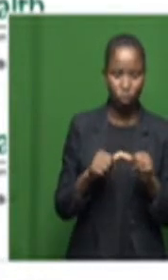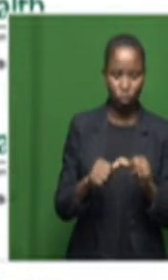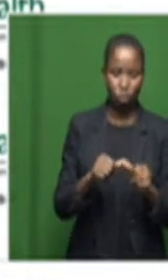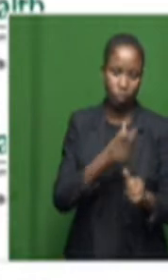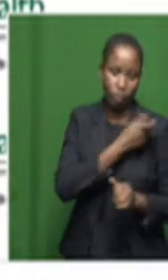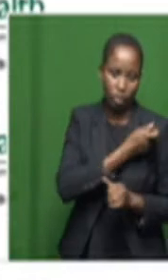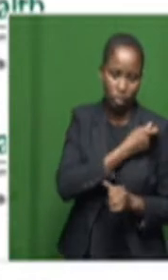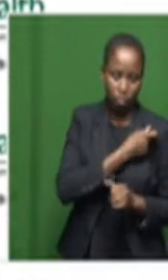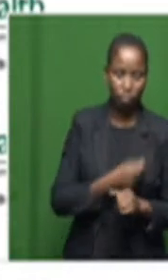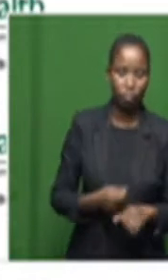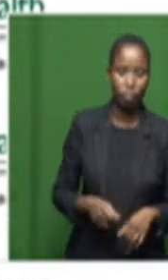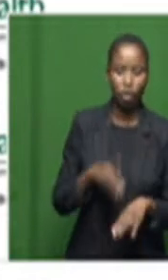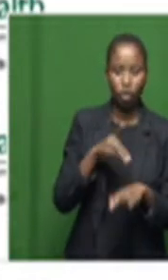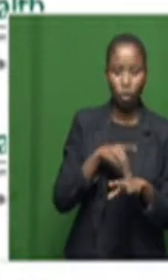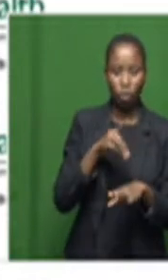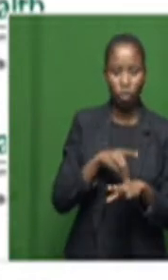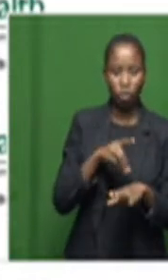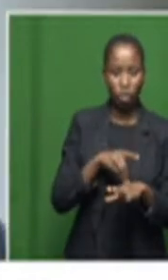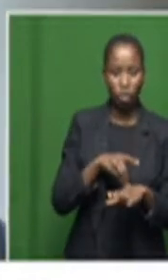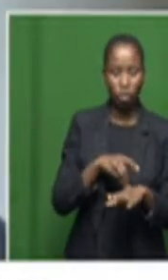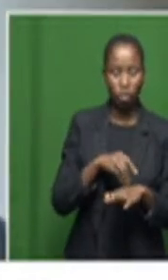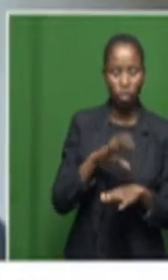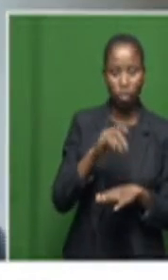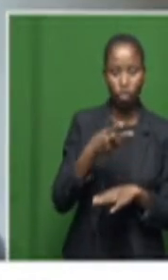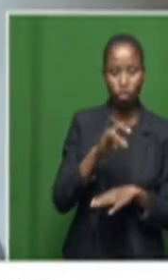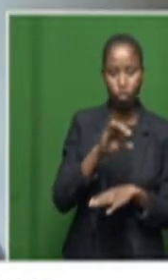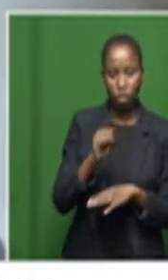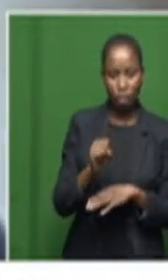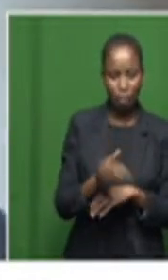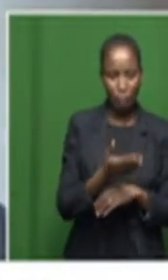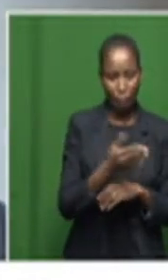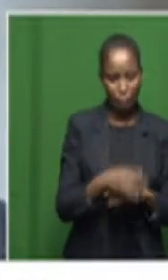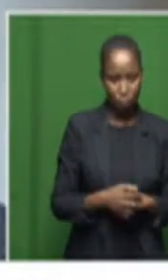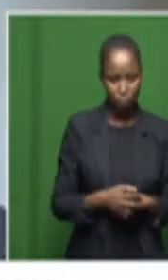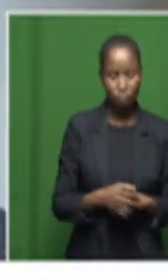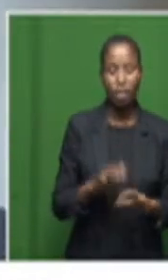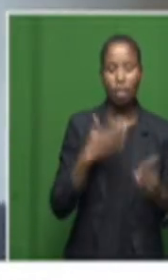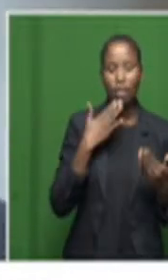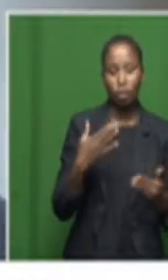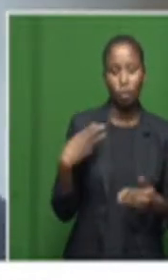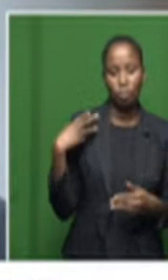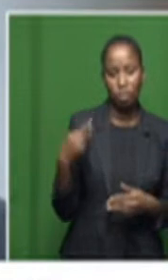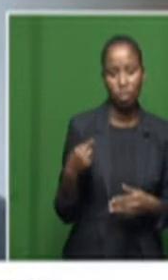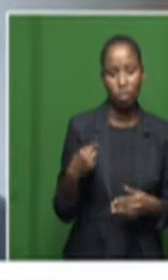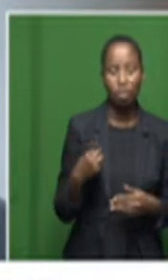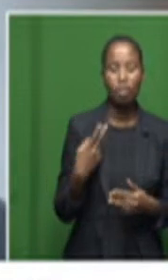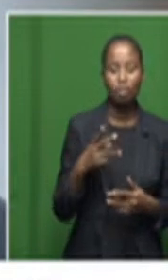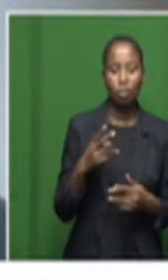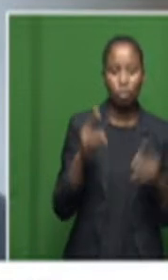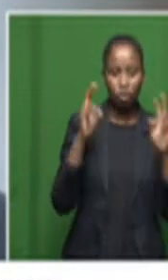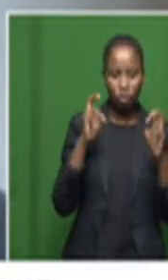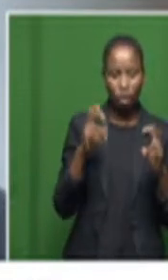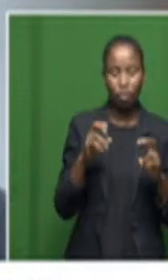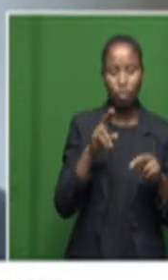vaccination. Dr. Crisp? Thanks, Minister. Just briefly, the special vaccination for travel